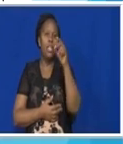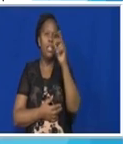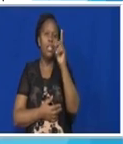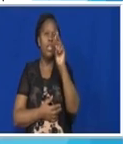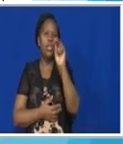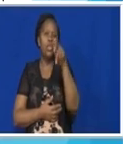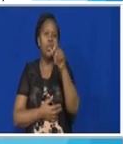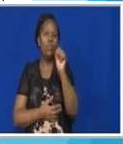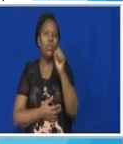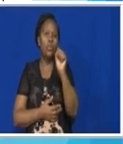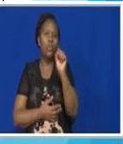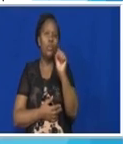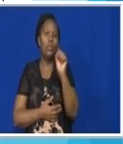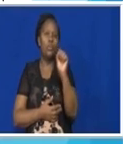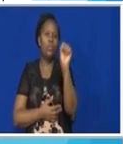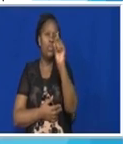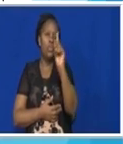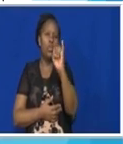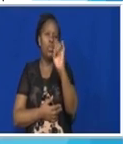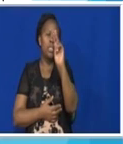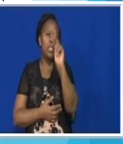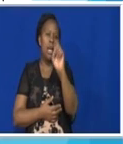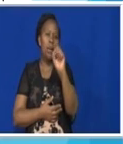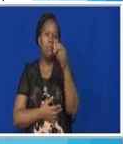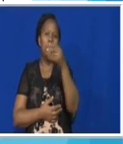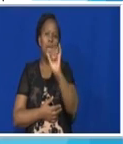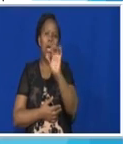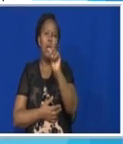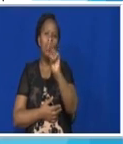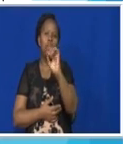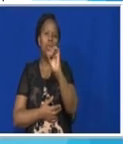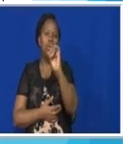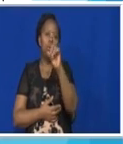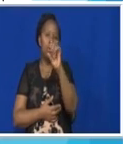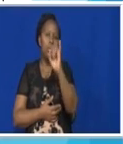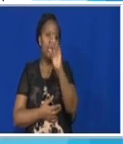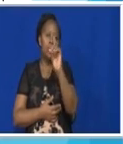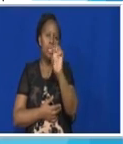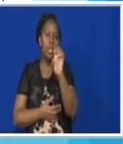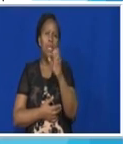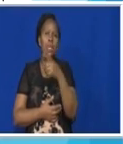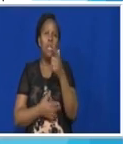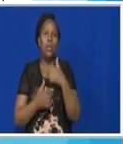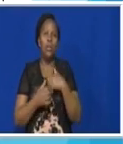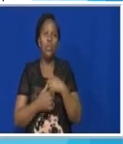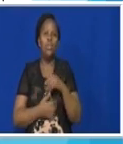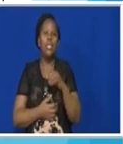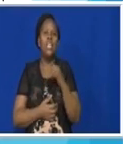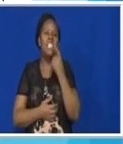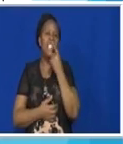sodium hydroxide. You add 3 drops of sodium hydroxide, and therefore you are going to get a